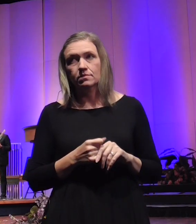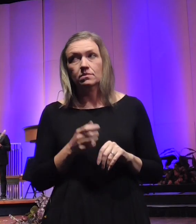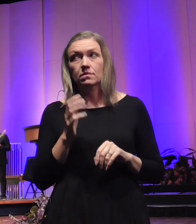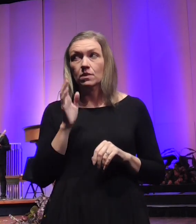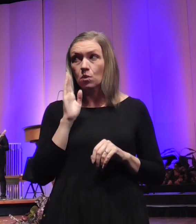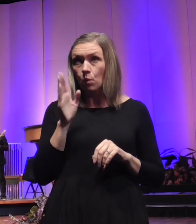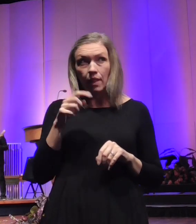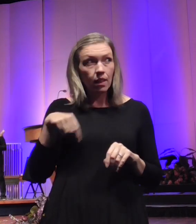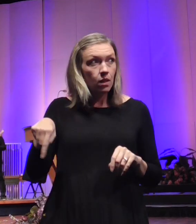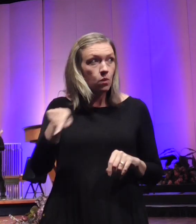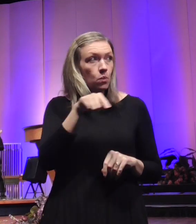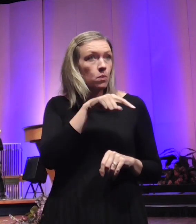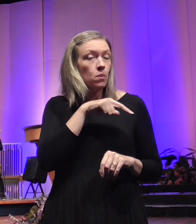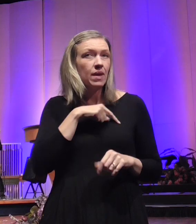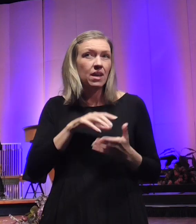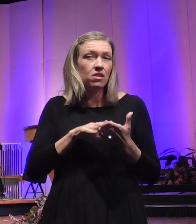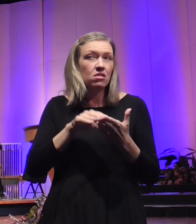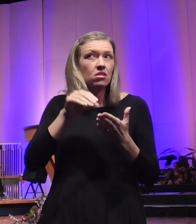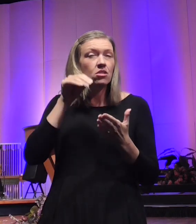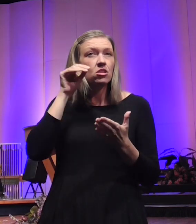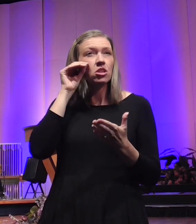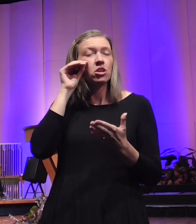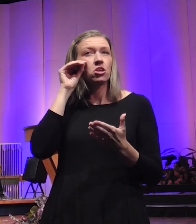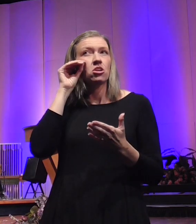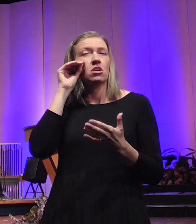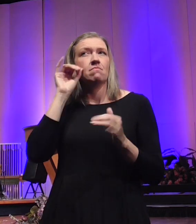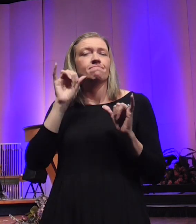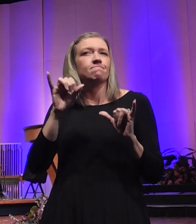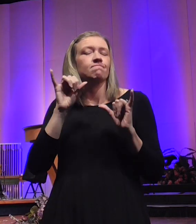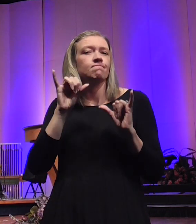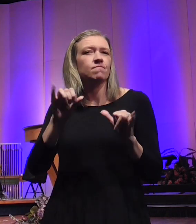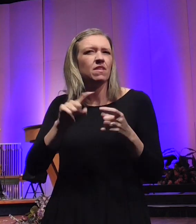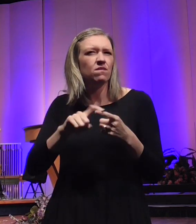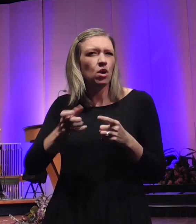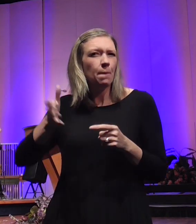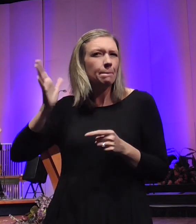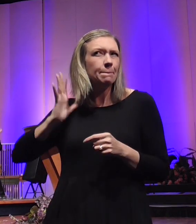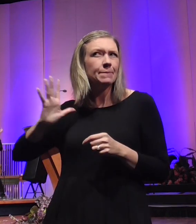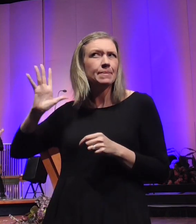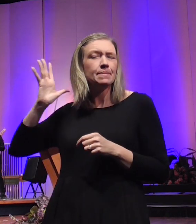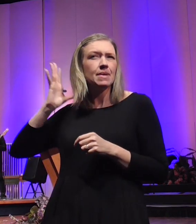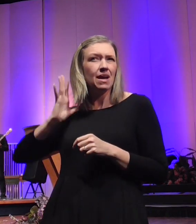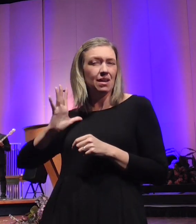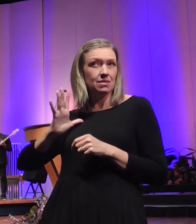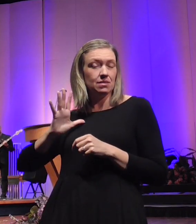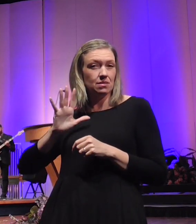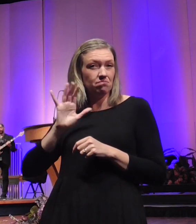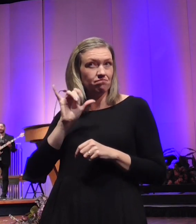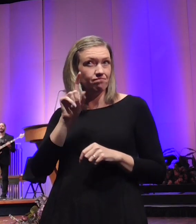Will we learn from our past?